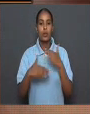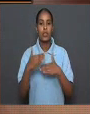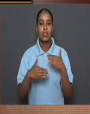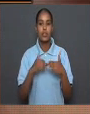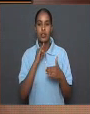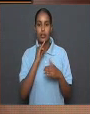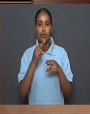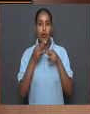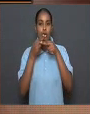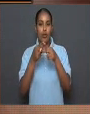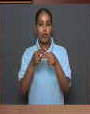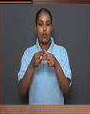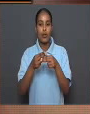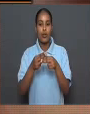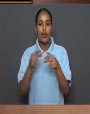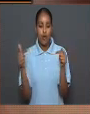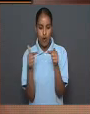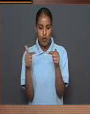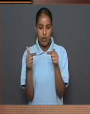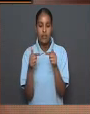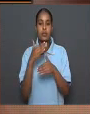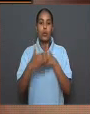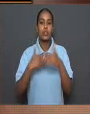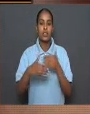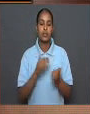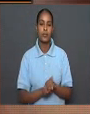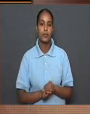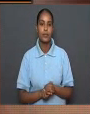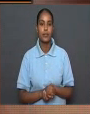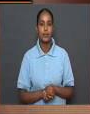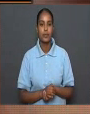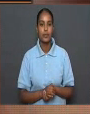process is called contact process.